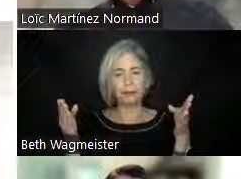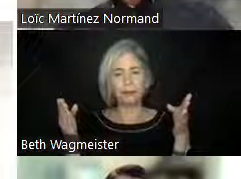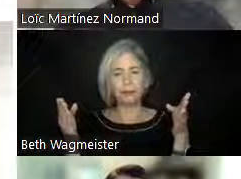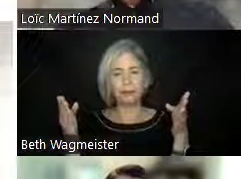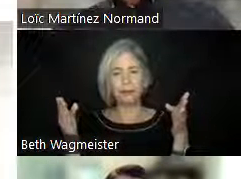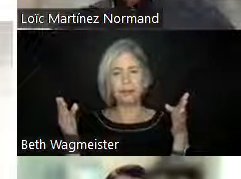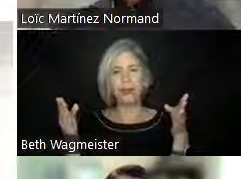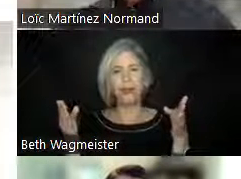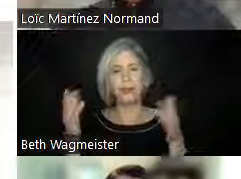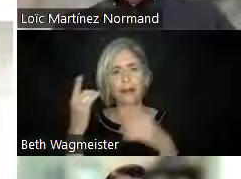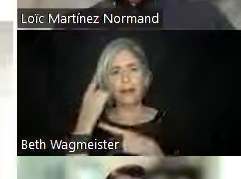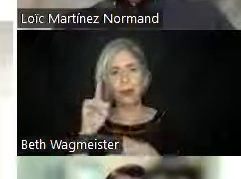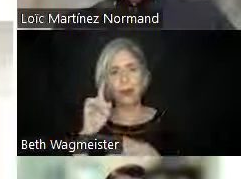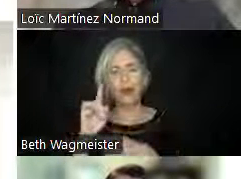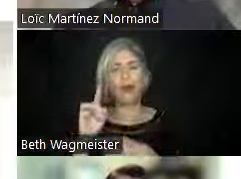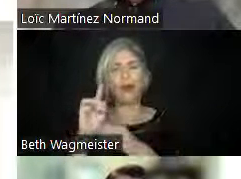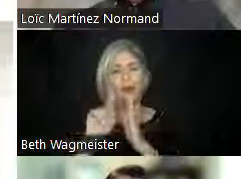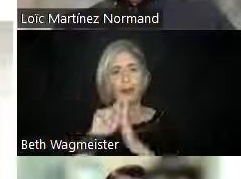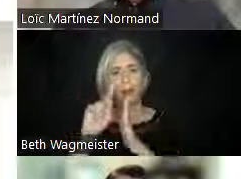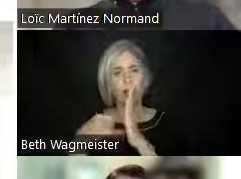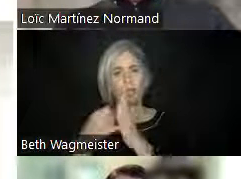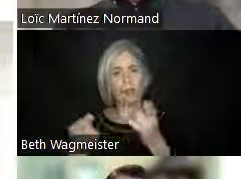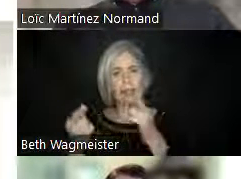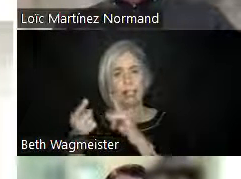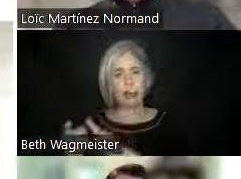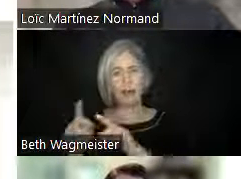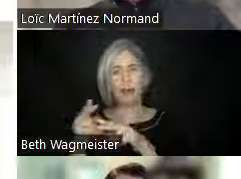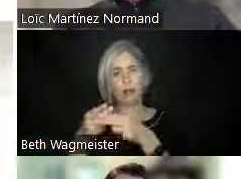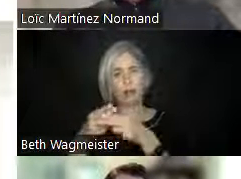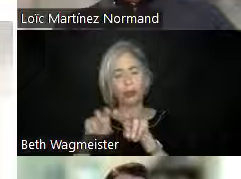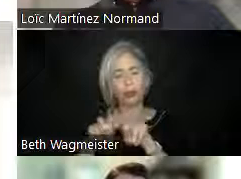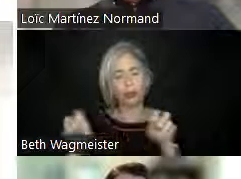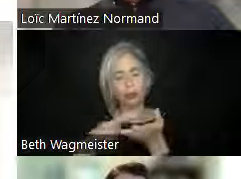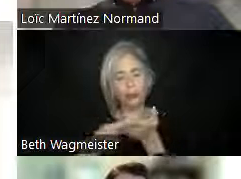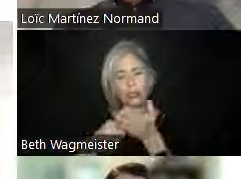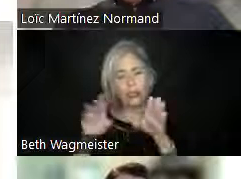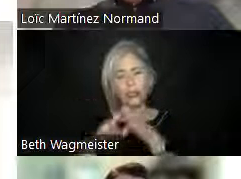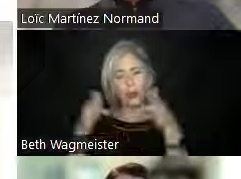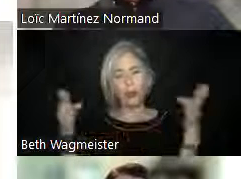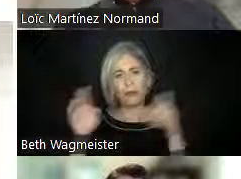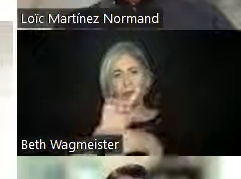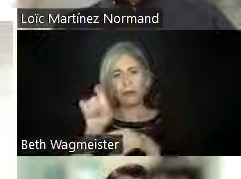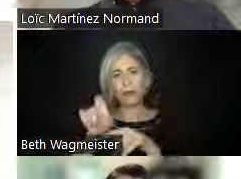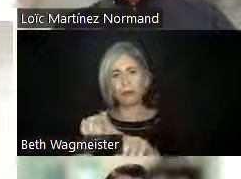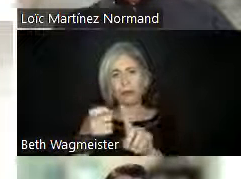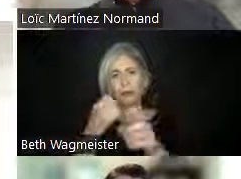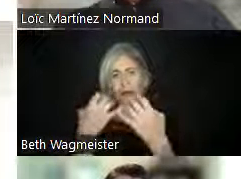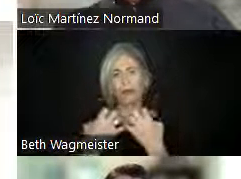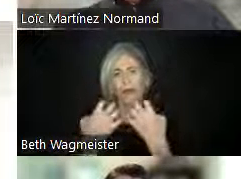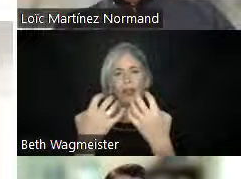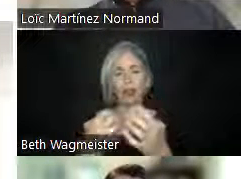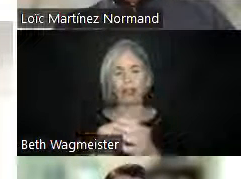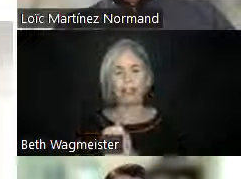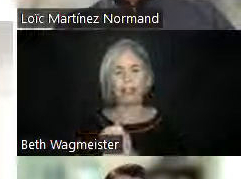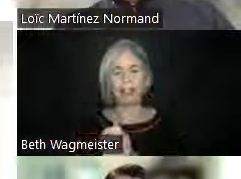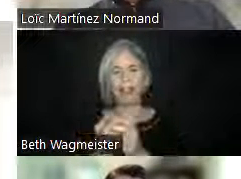ACR project, and then we will have a short panel discussion and open for questions from the audience. So I forgot to make an